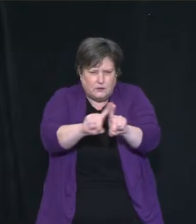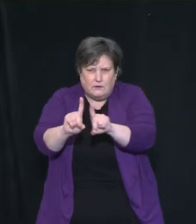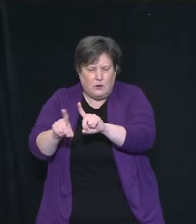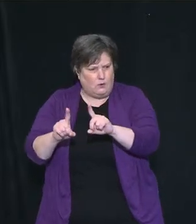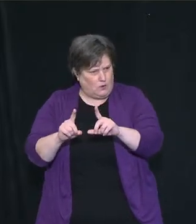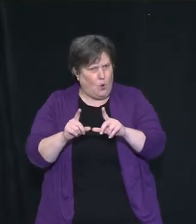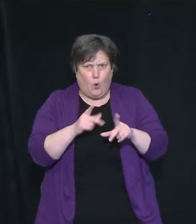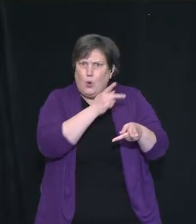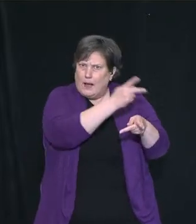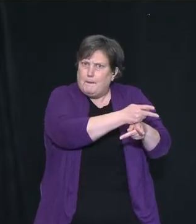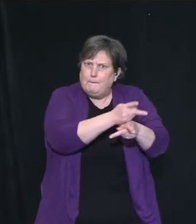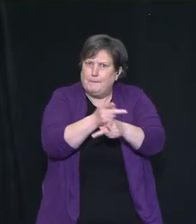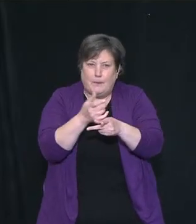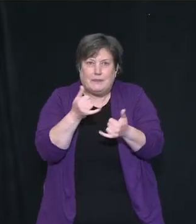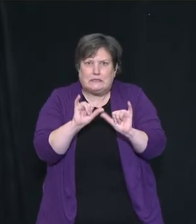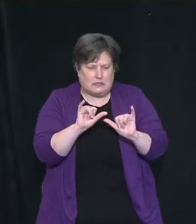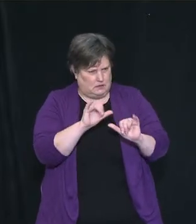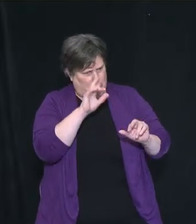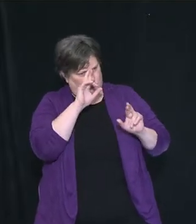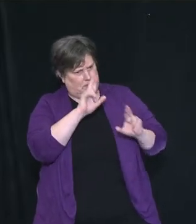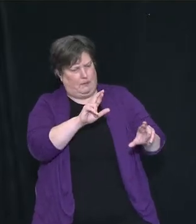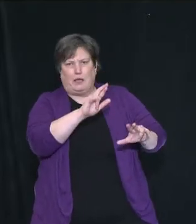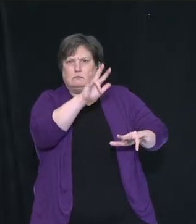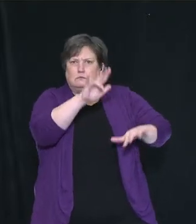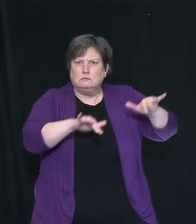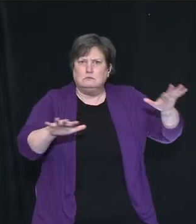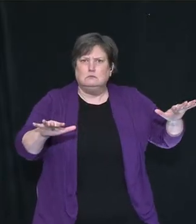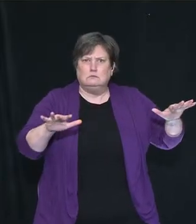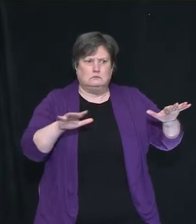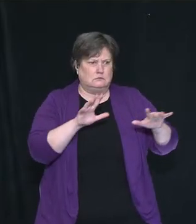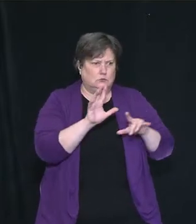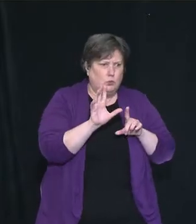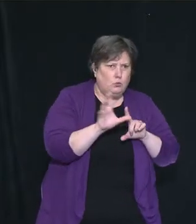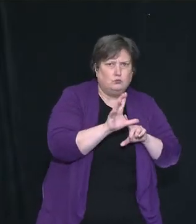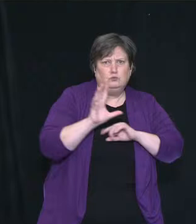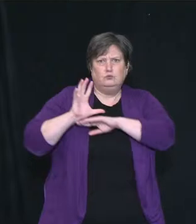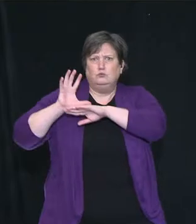same time respecting their diverse traditions and cultures,